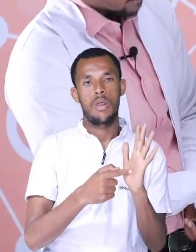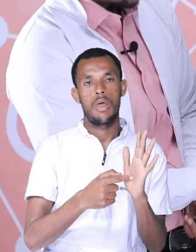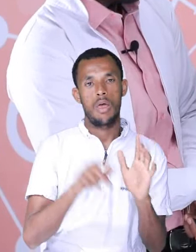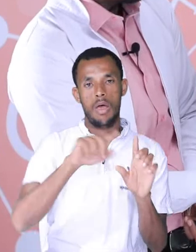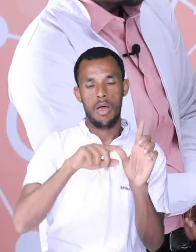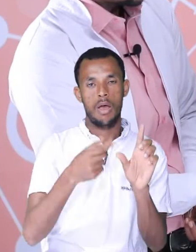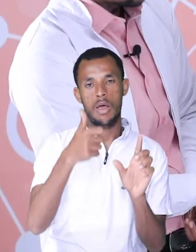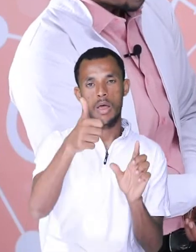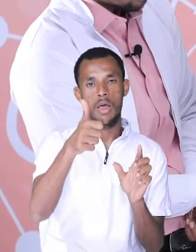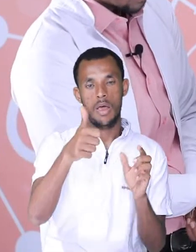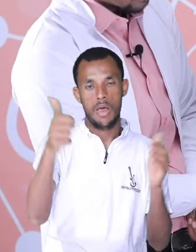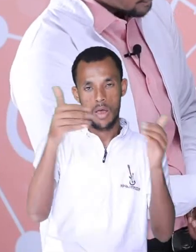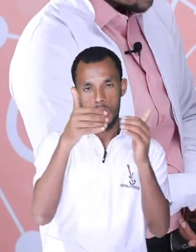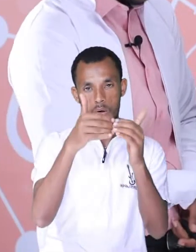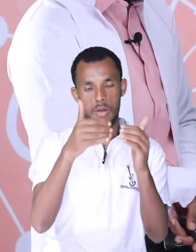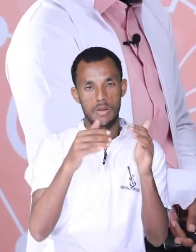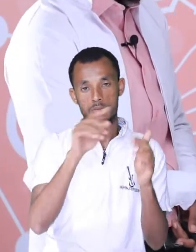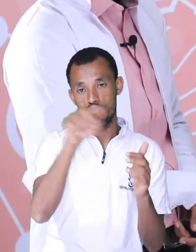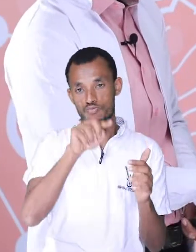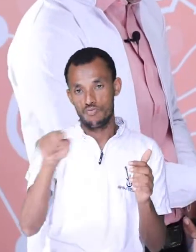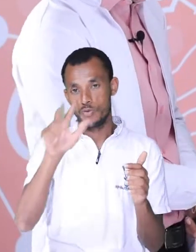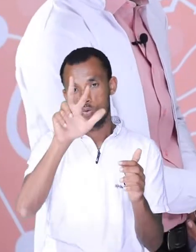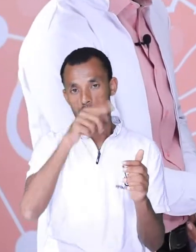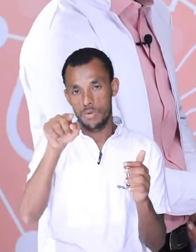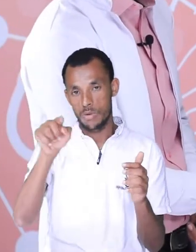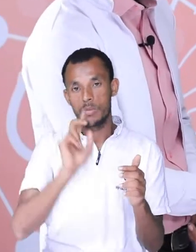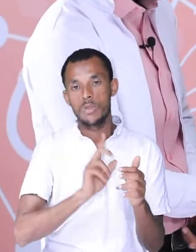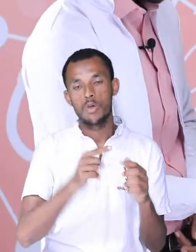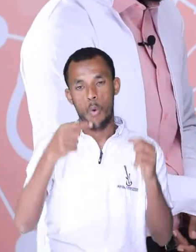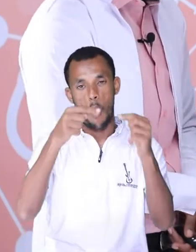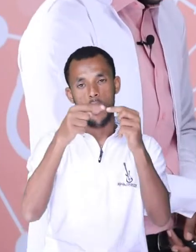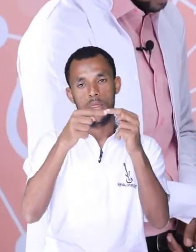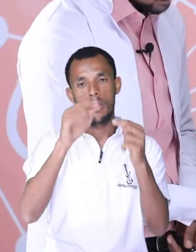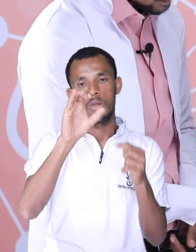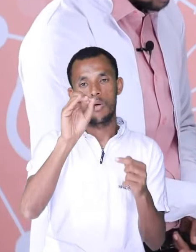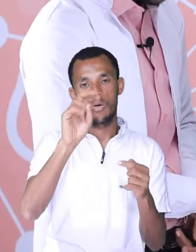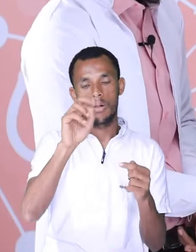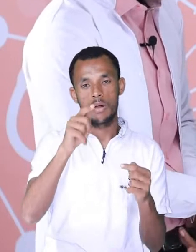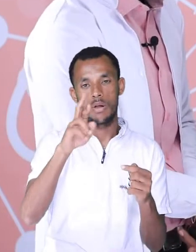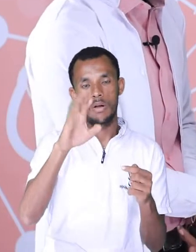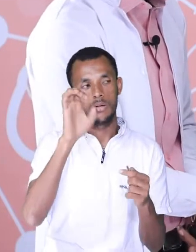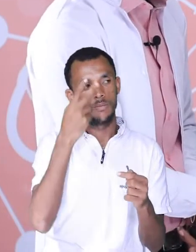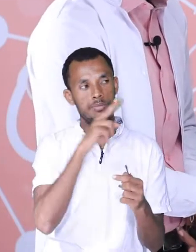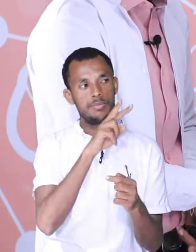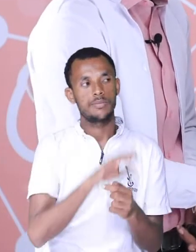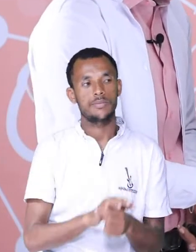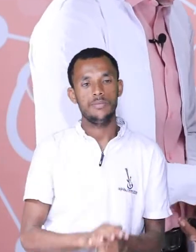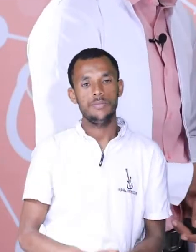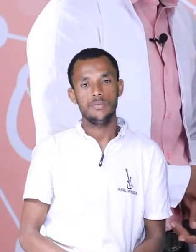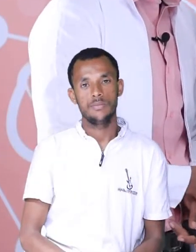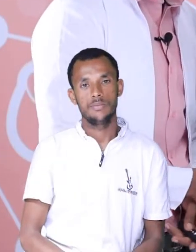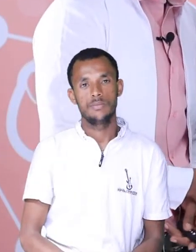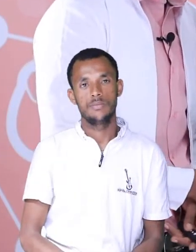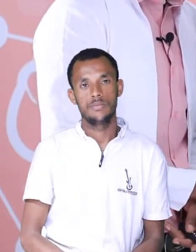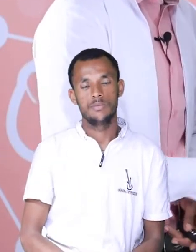angle A have to be congruent to angle D, angle B congruent to angle E, angle C have to be congruent